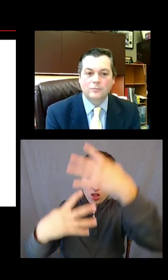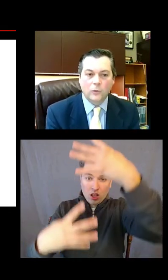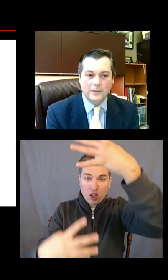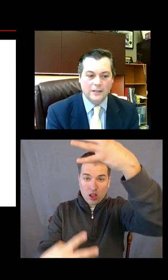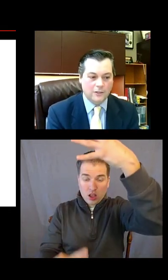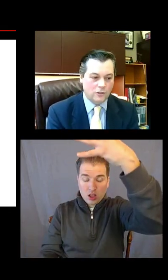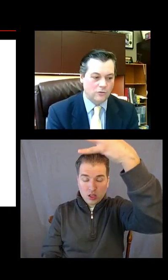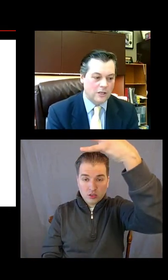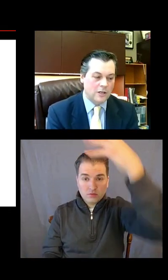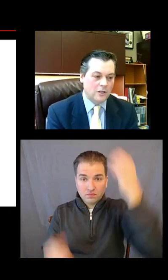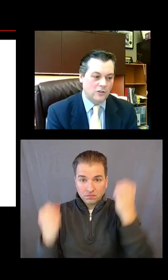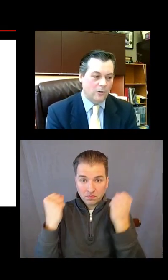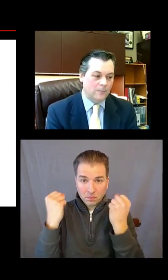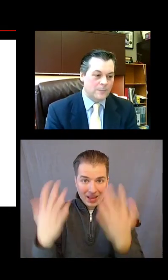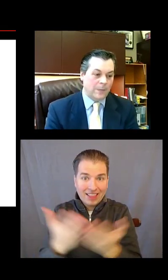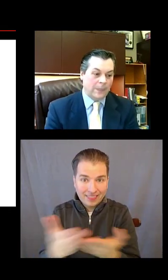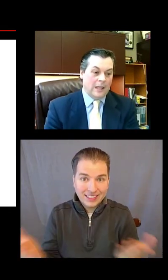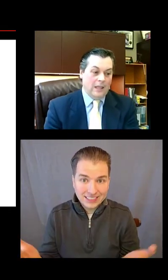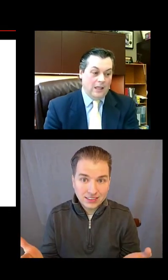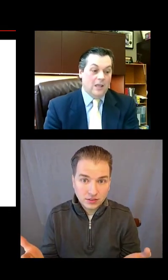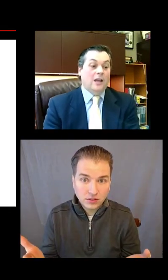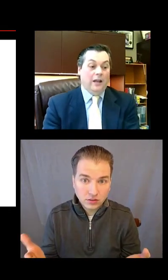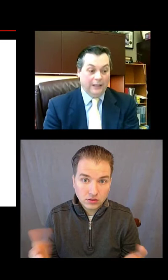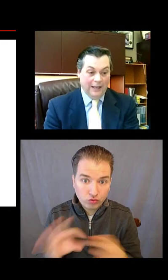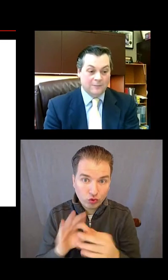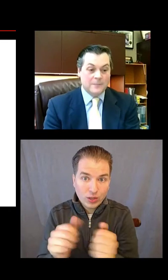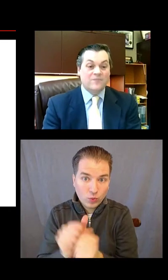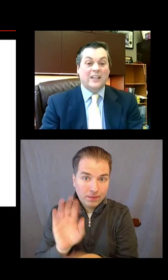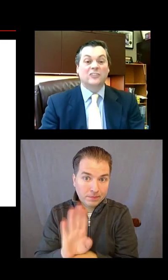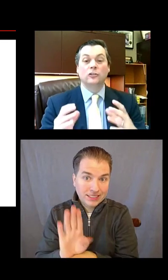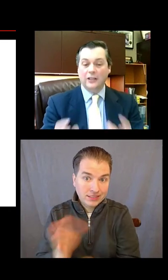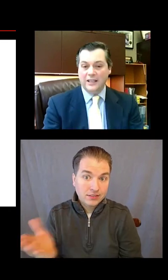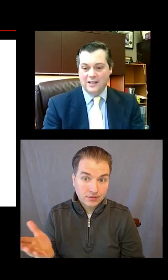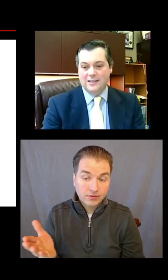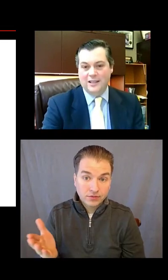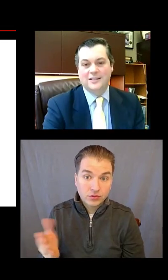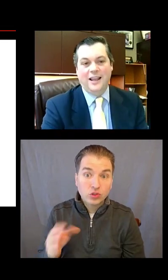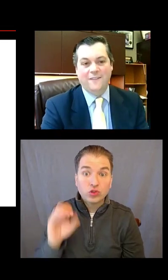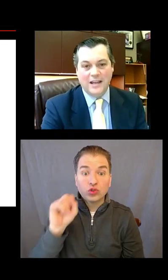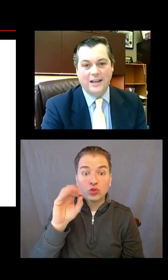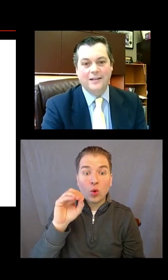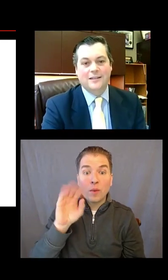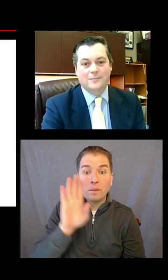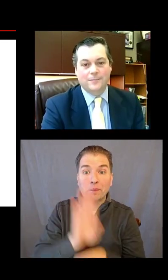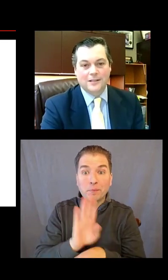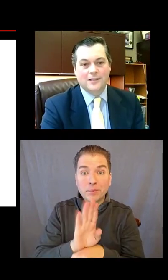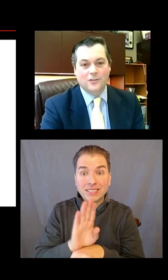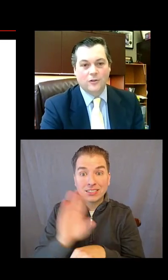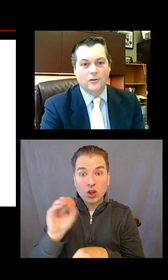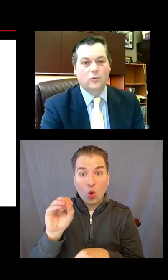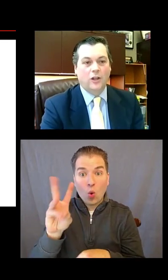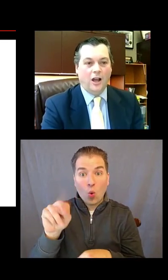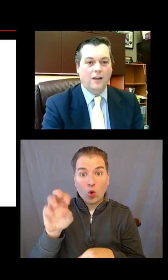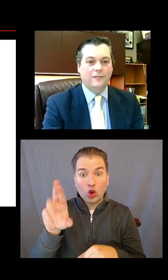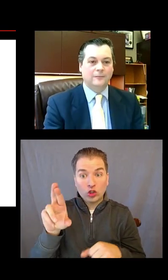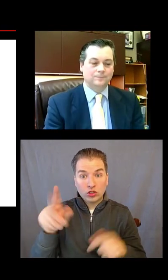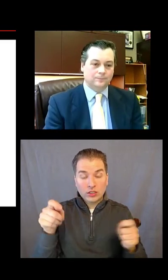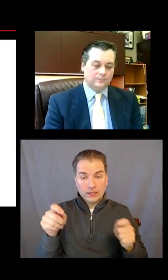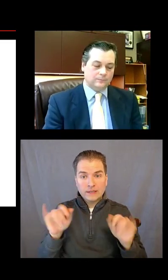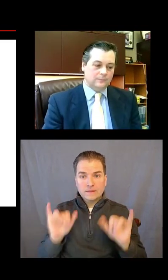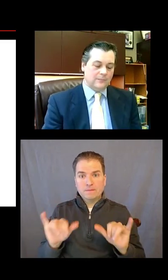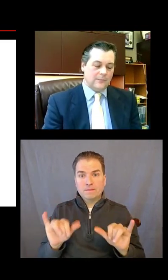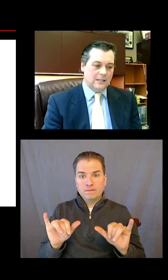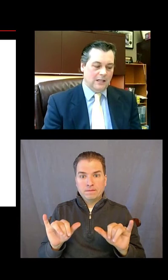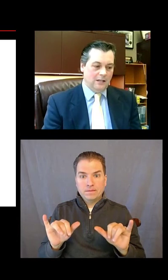of employment issues. So again, looking at this, I find that business owners will often